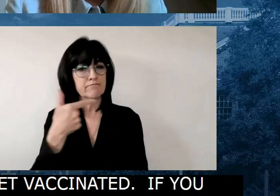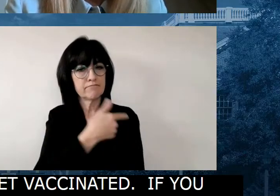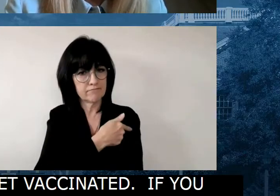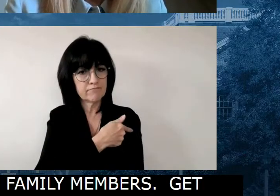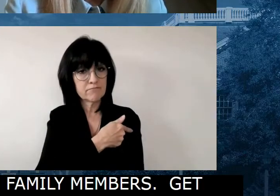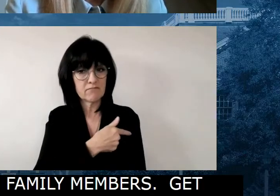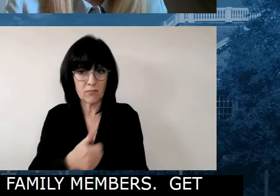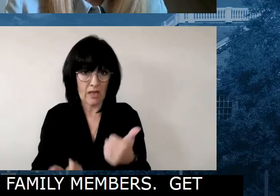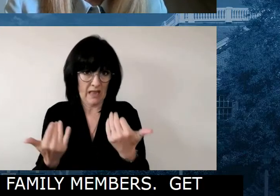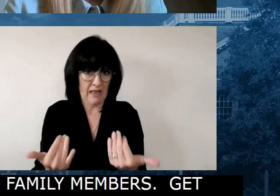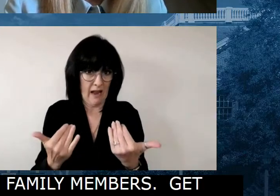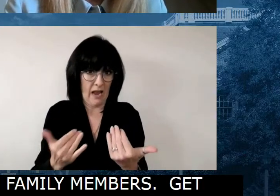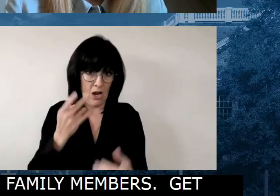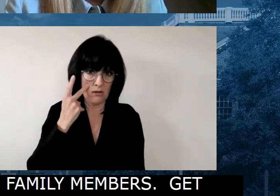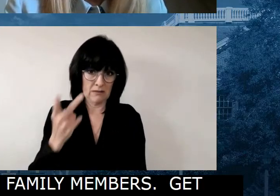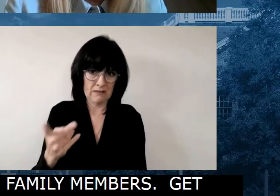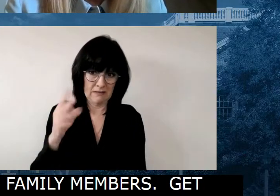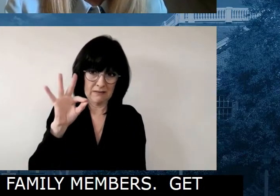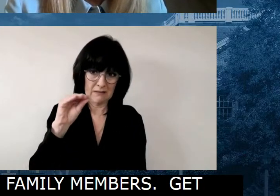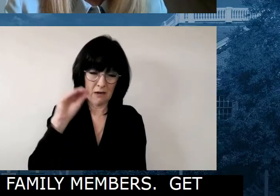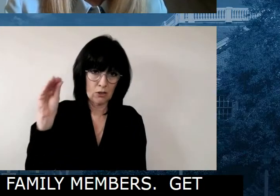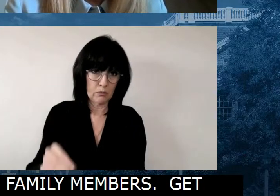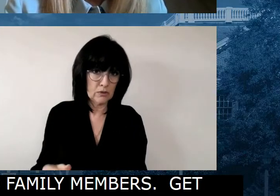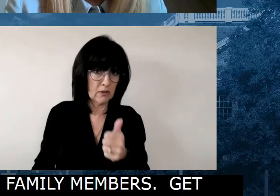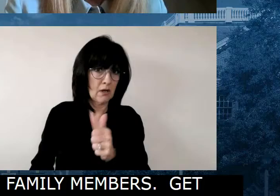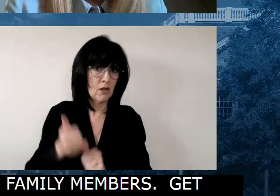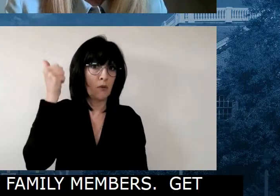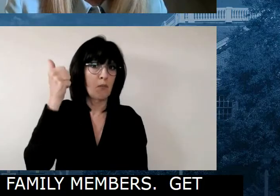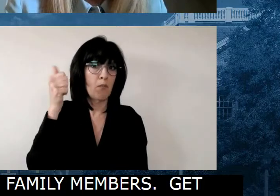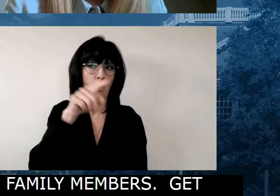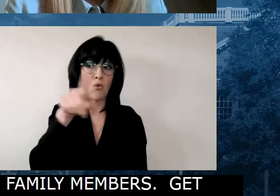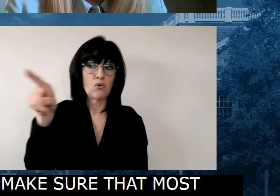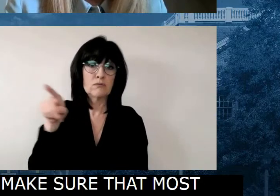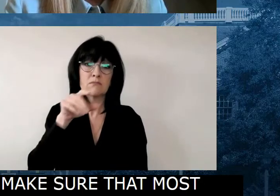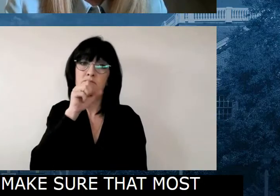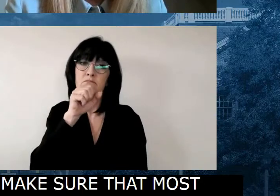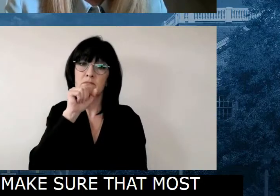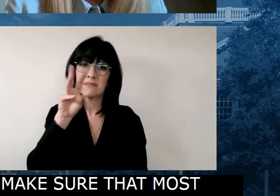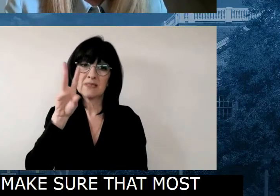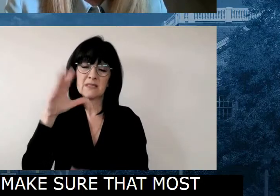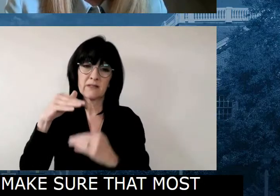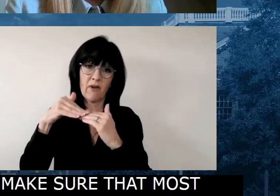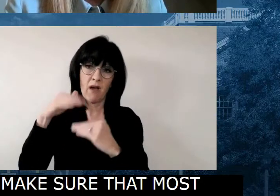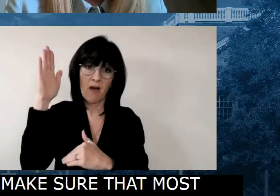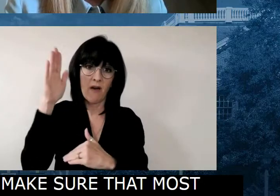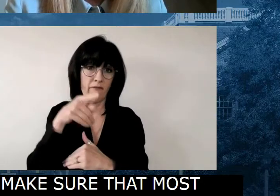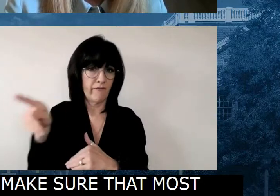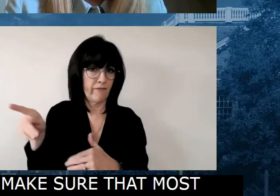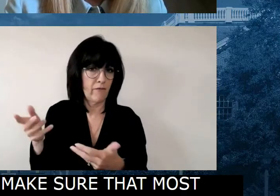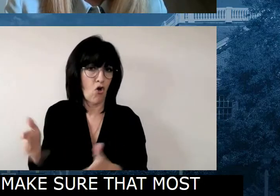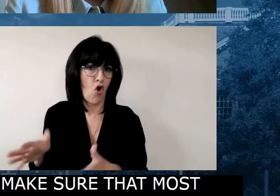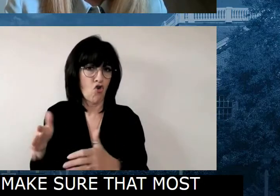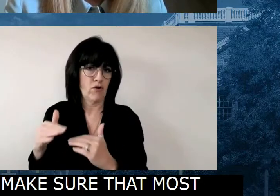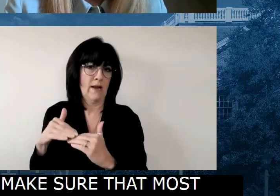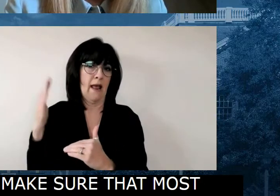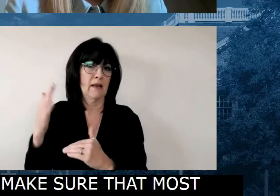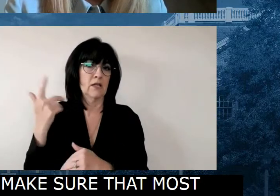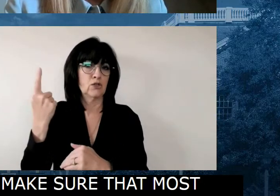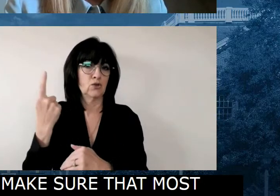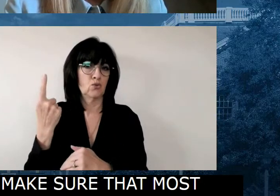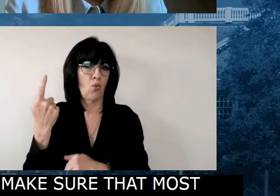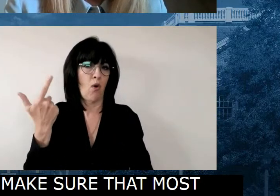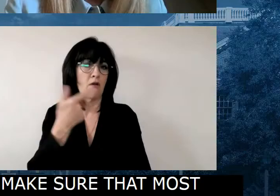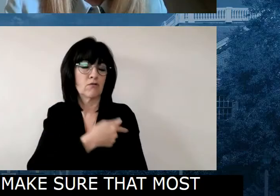are vaccinated, as you can see by our numbers, 90% with at least one dose, more than